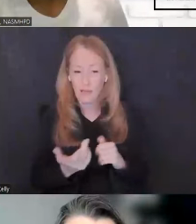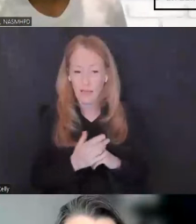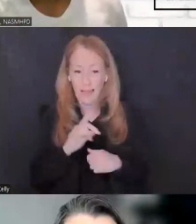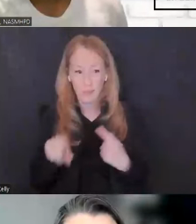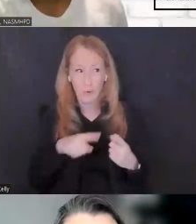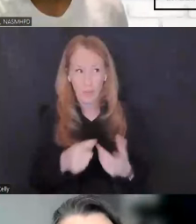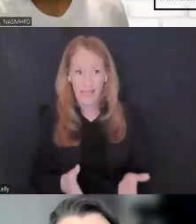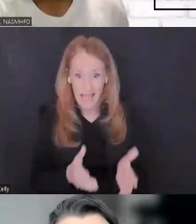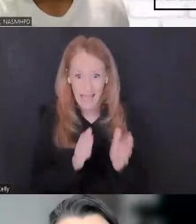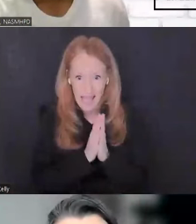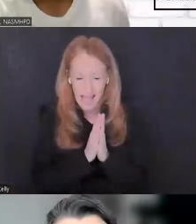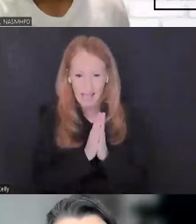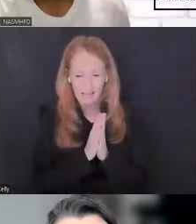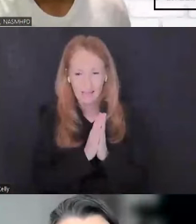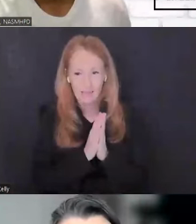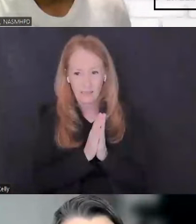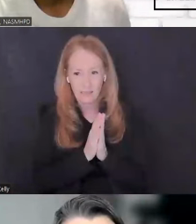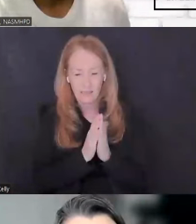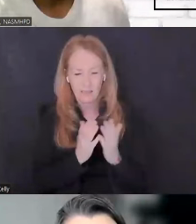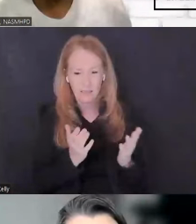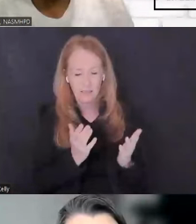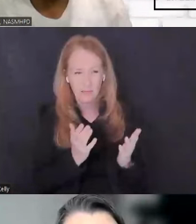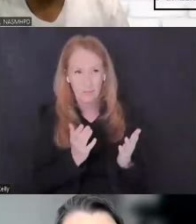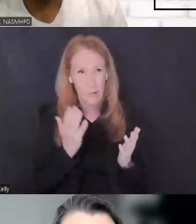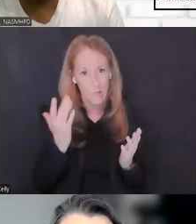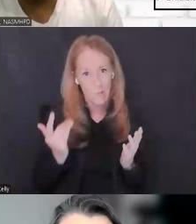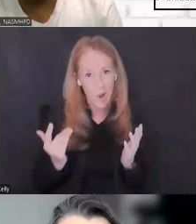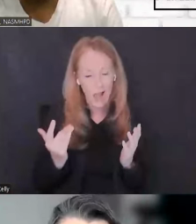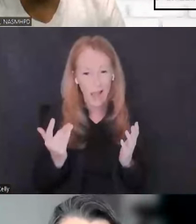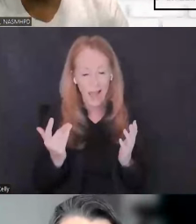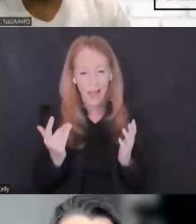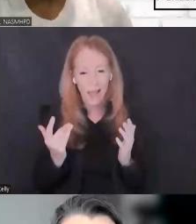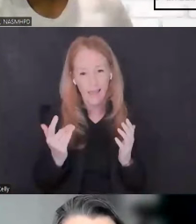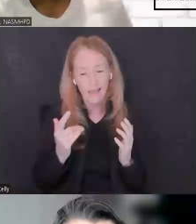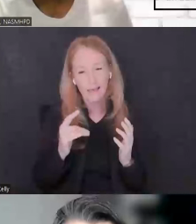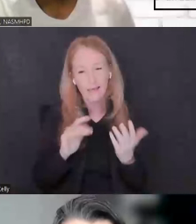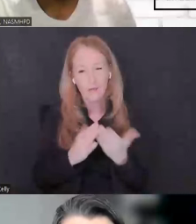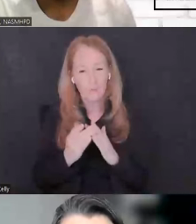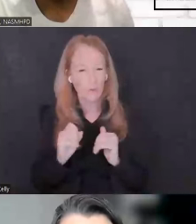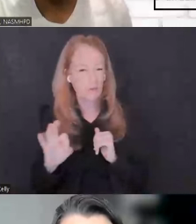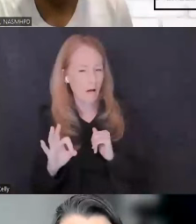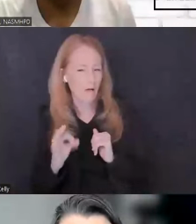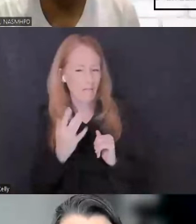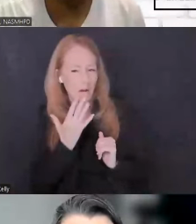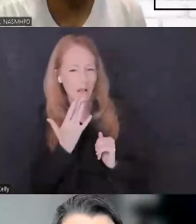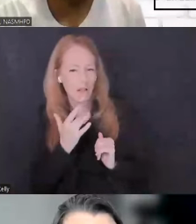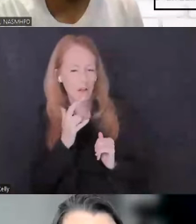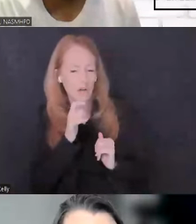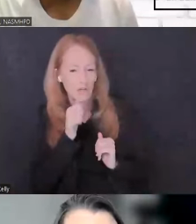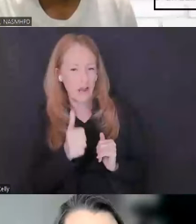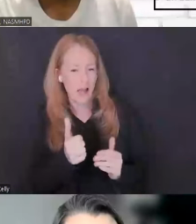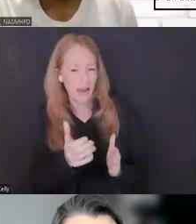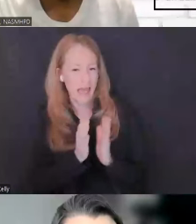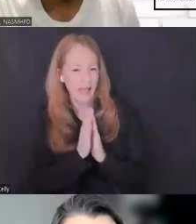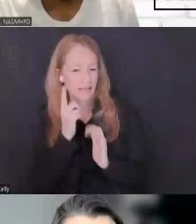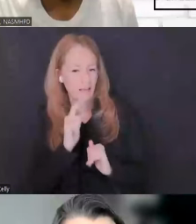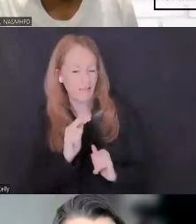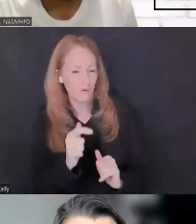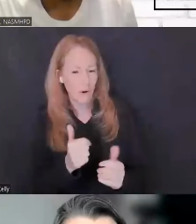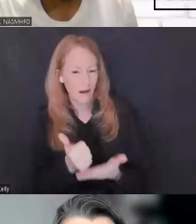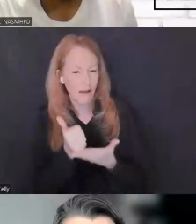at different things, why do communities of color, why are they not seeking help? And I've heard comments, well, maybe they don't understand